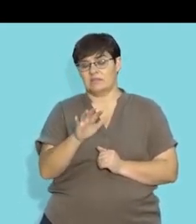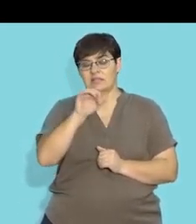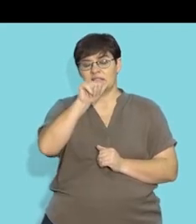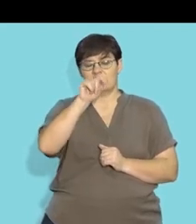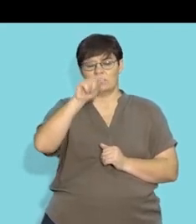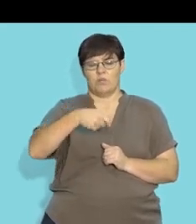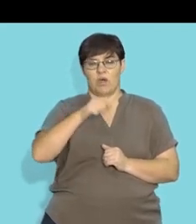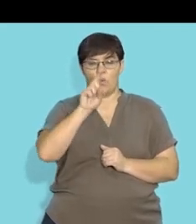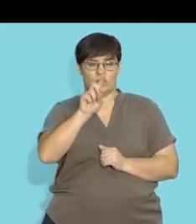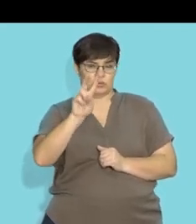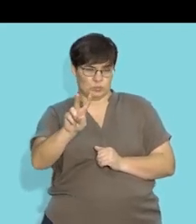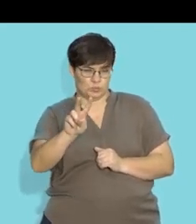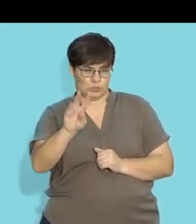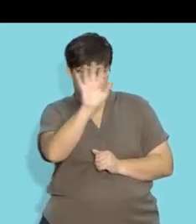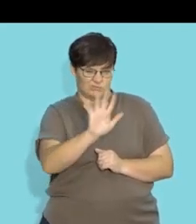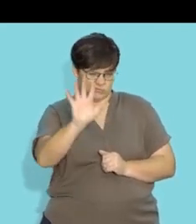y is